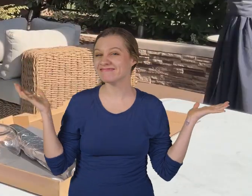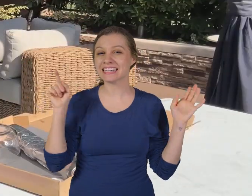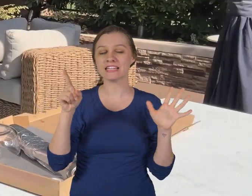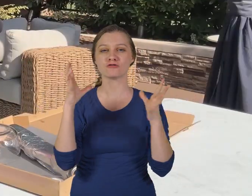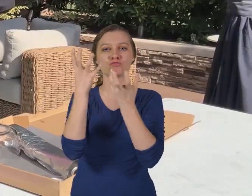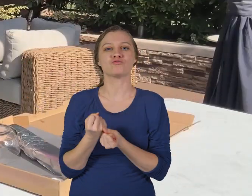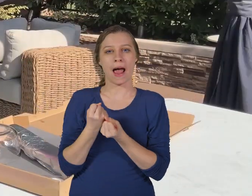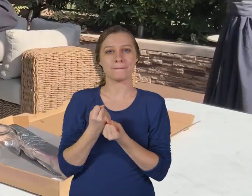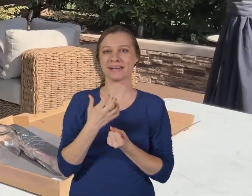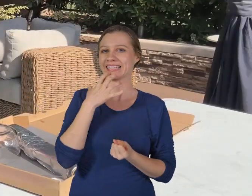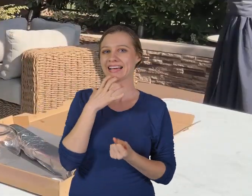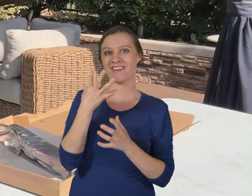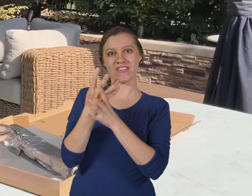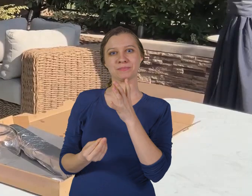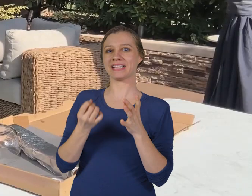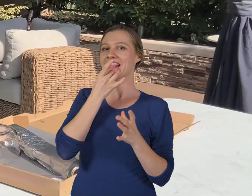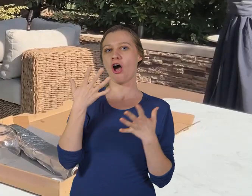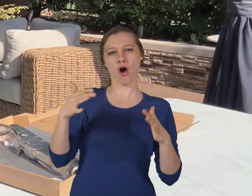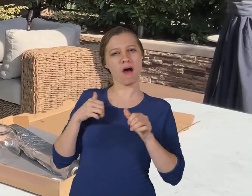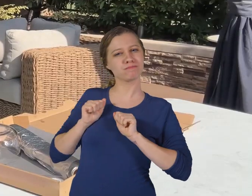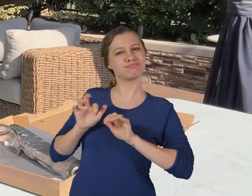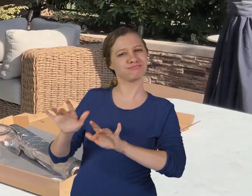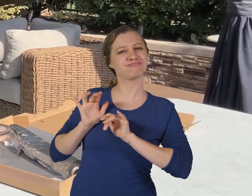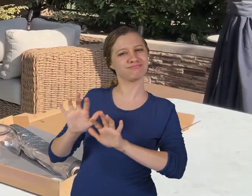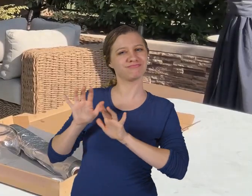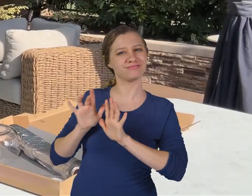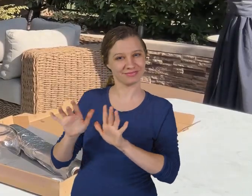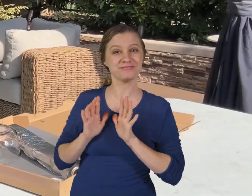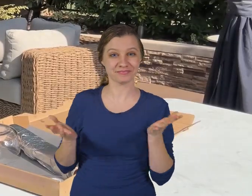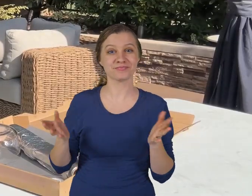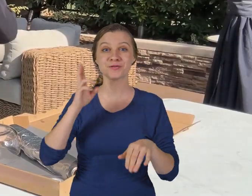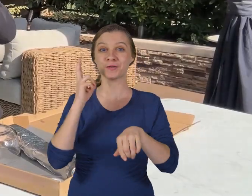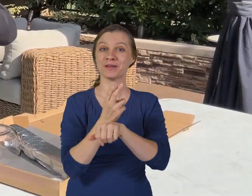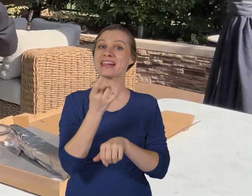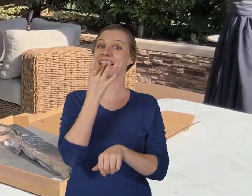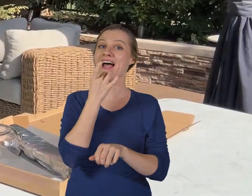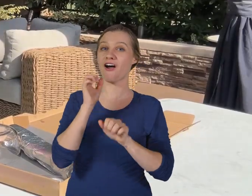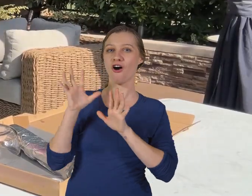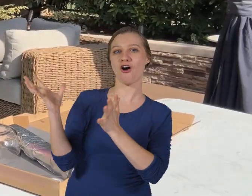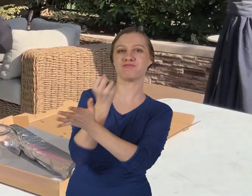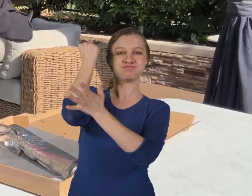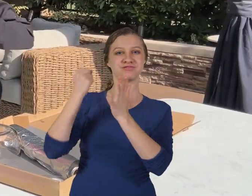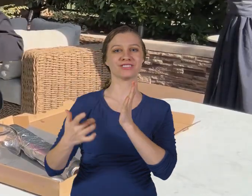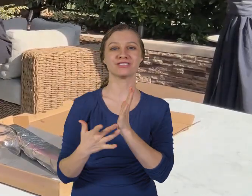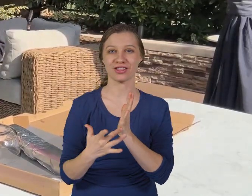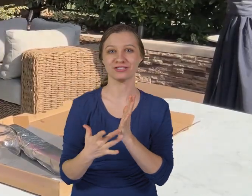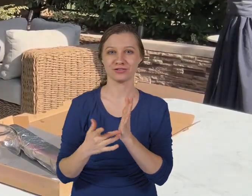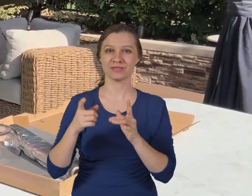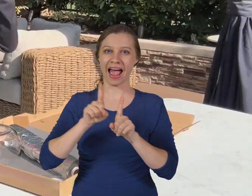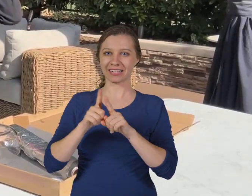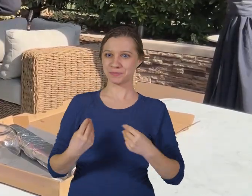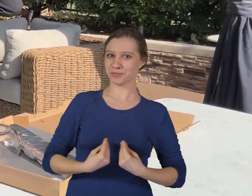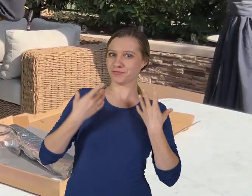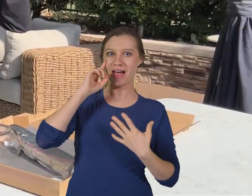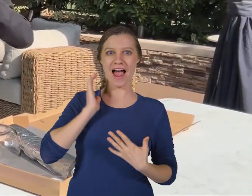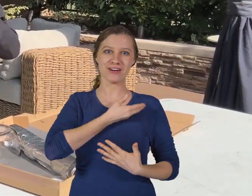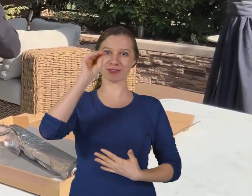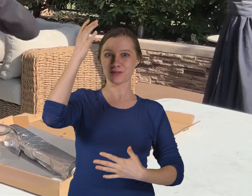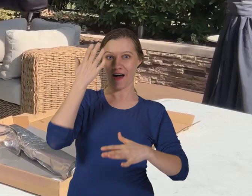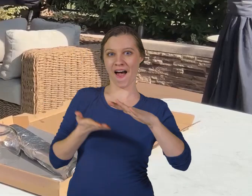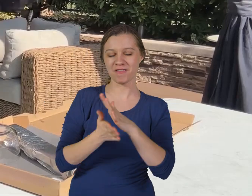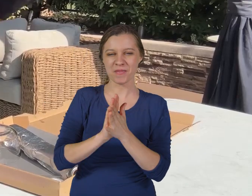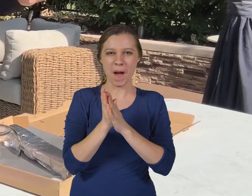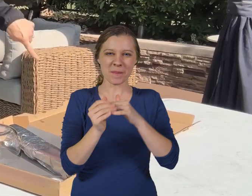need batteries. You just need to trap that invisible light you're already admitting. We're going to be using this light harnessing technology as